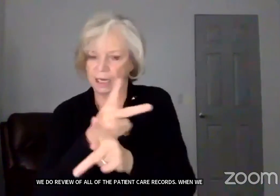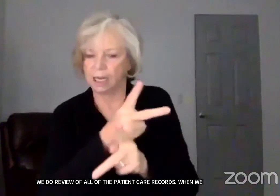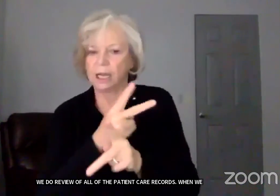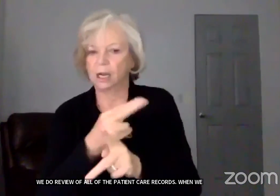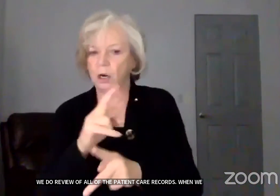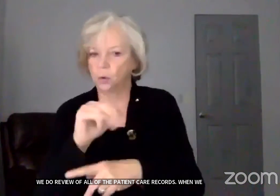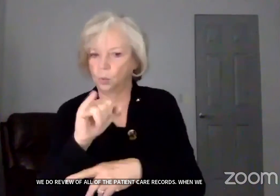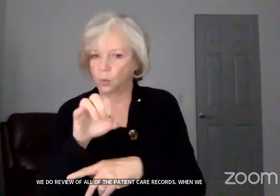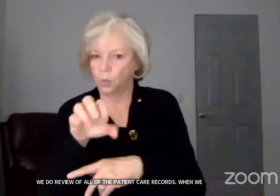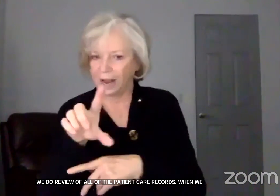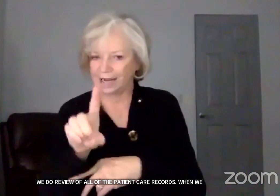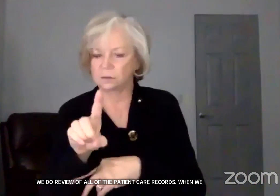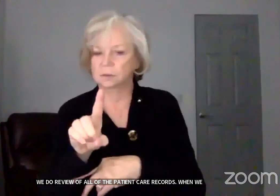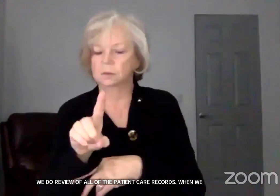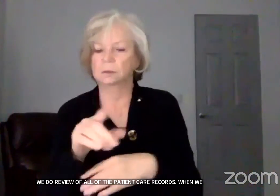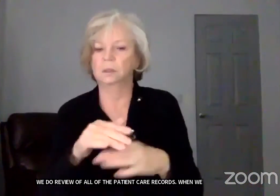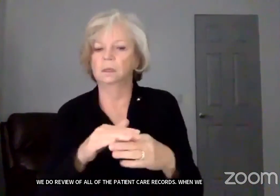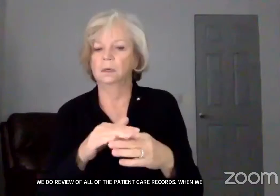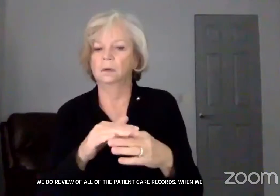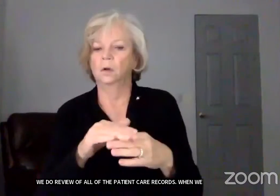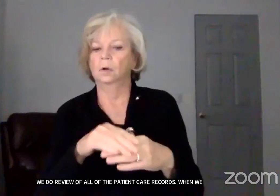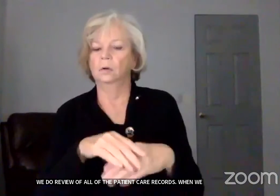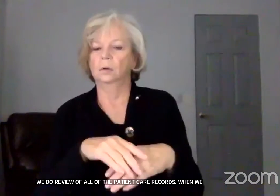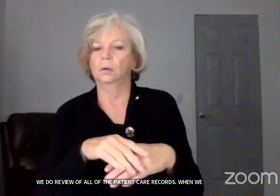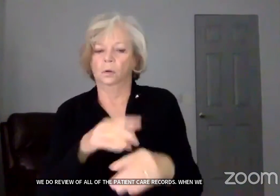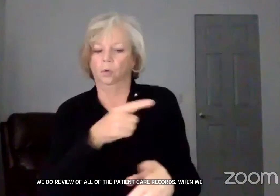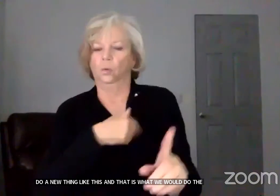would do the same thing. We would do 100%